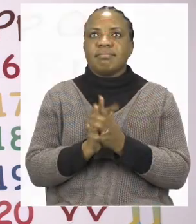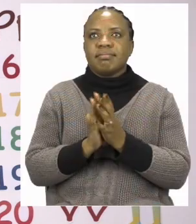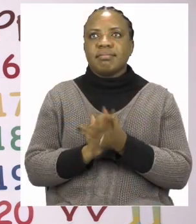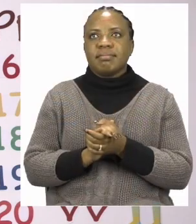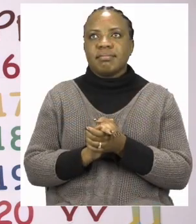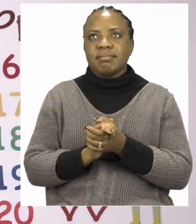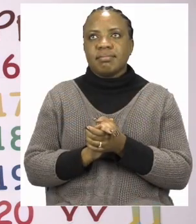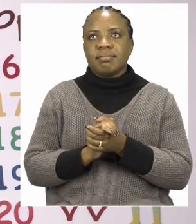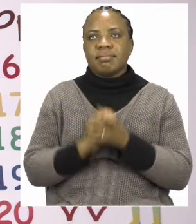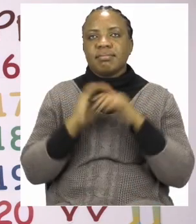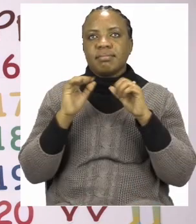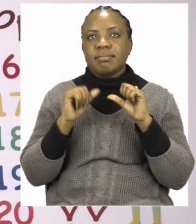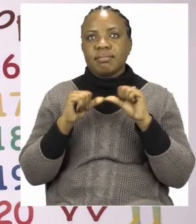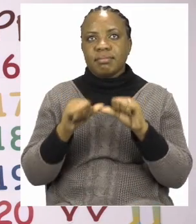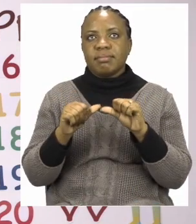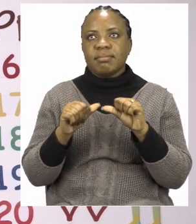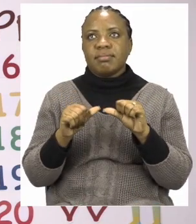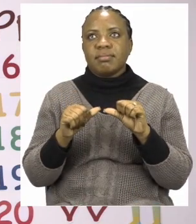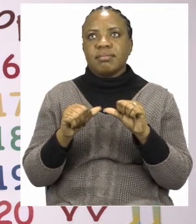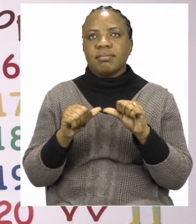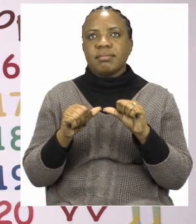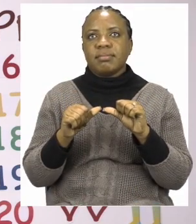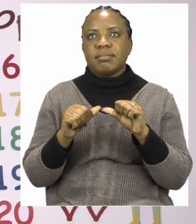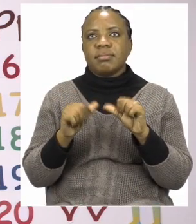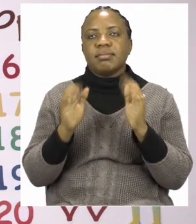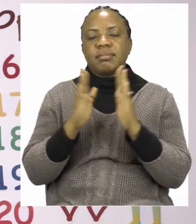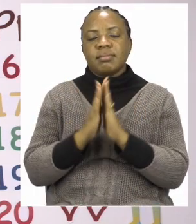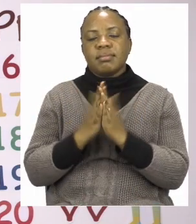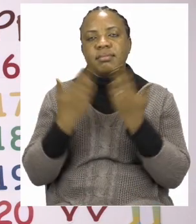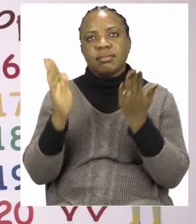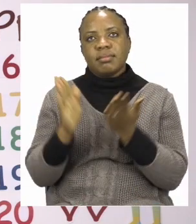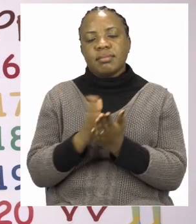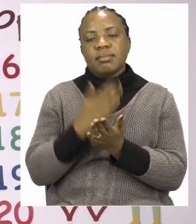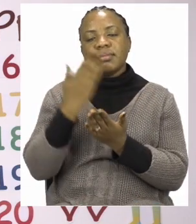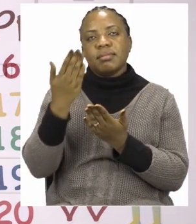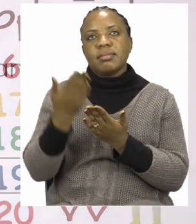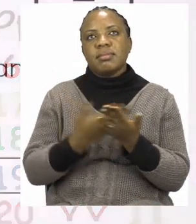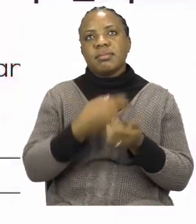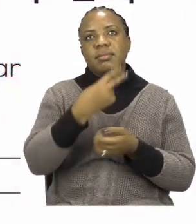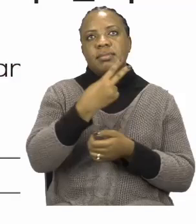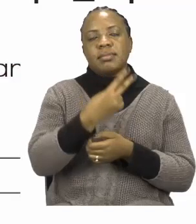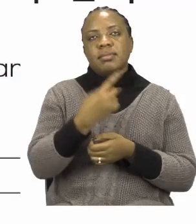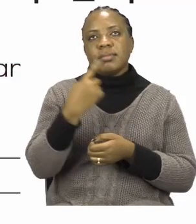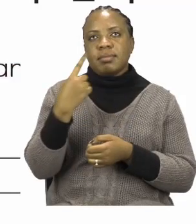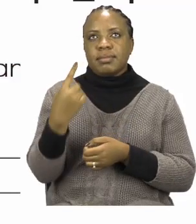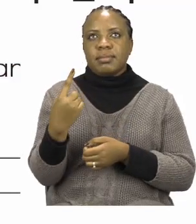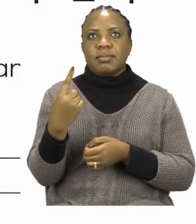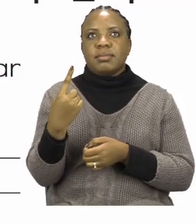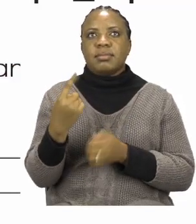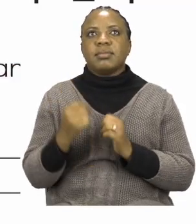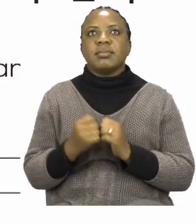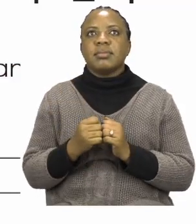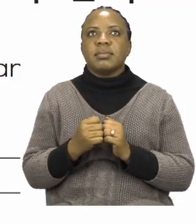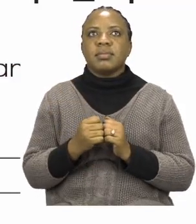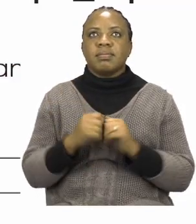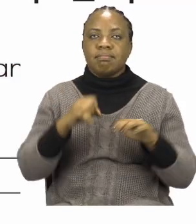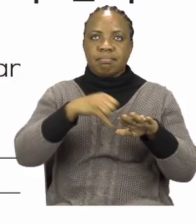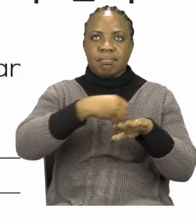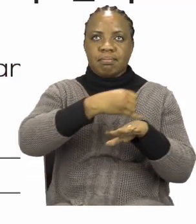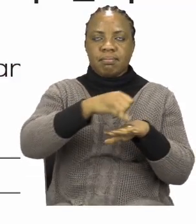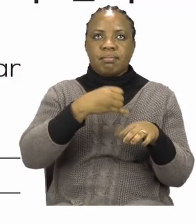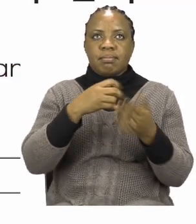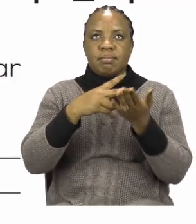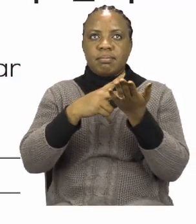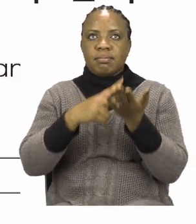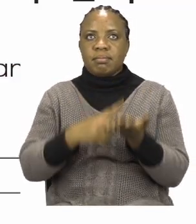Now, boys and girls, we are going to do some place values on page 21. On page 21,